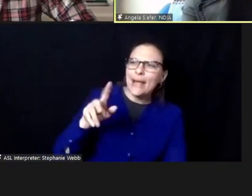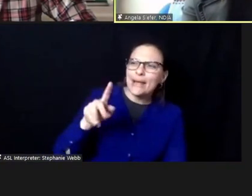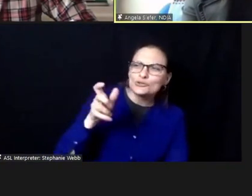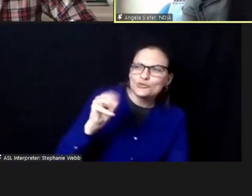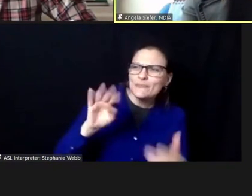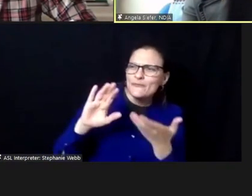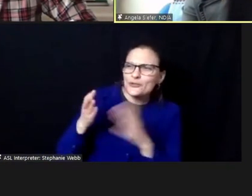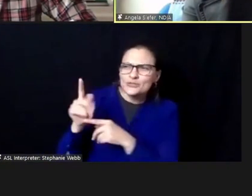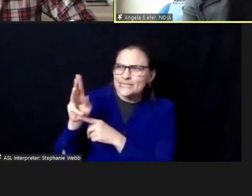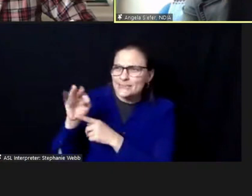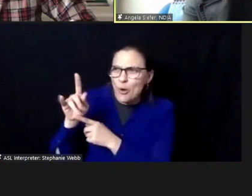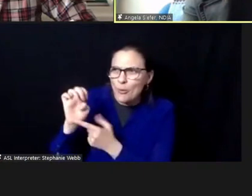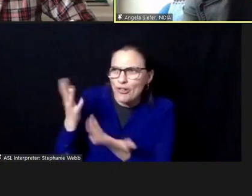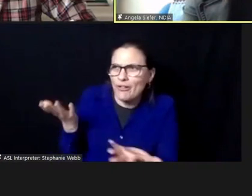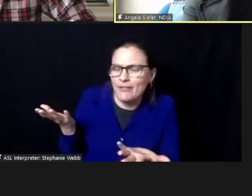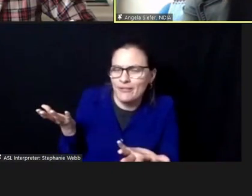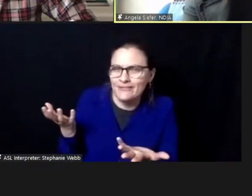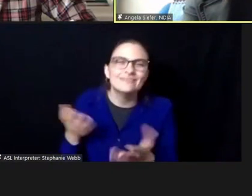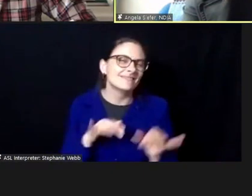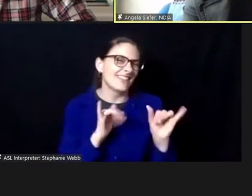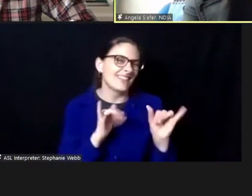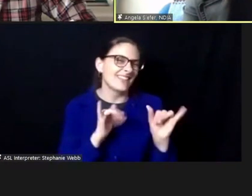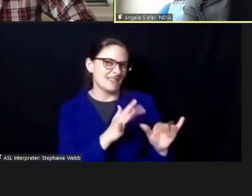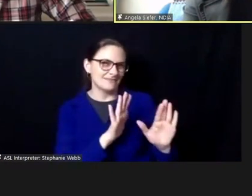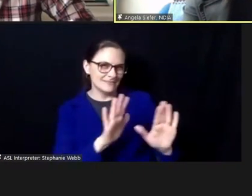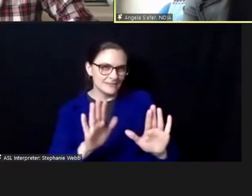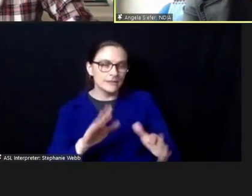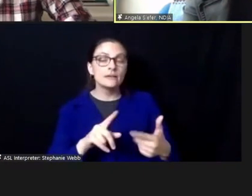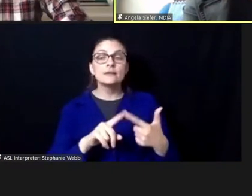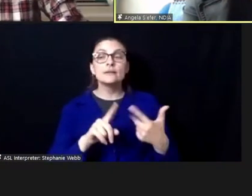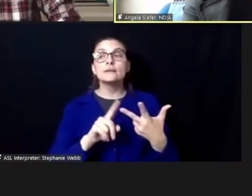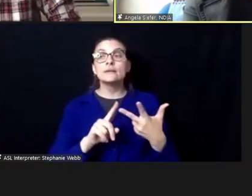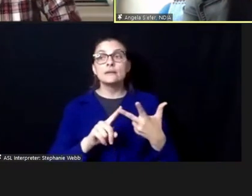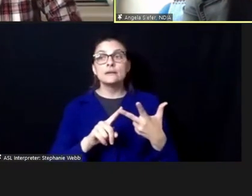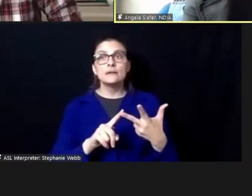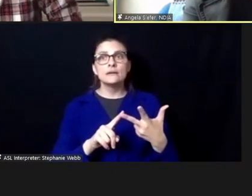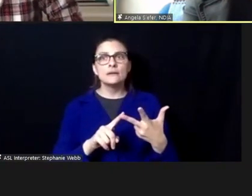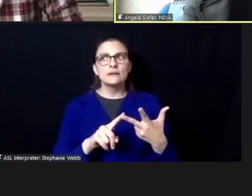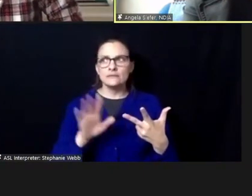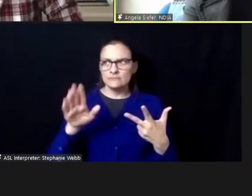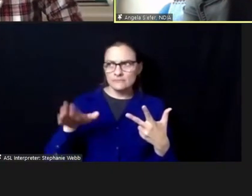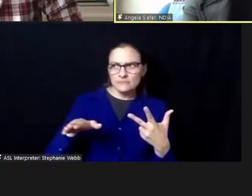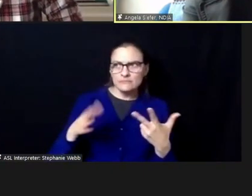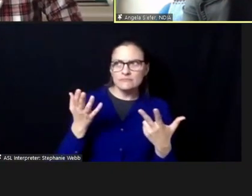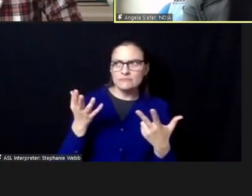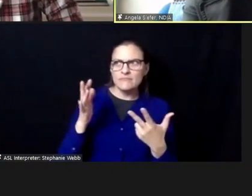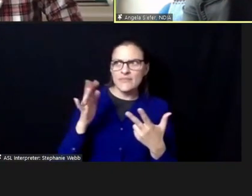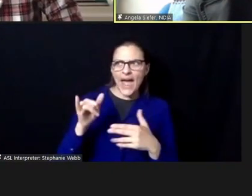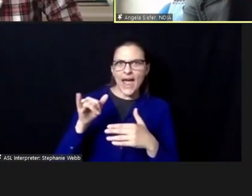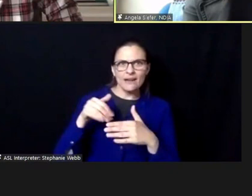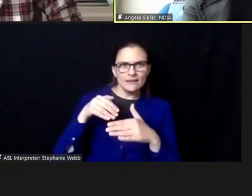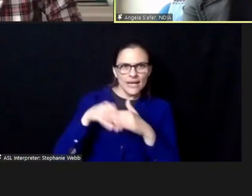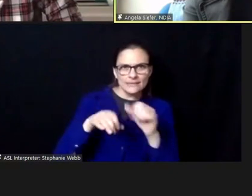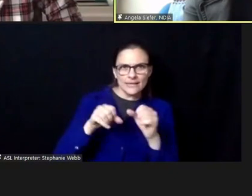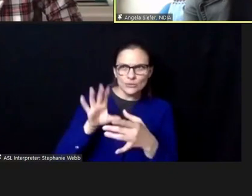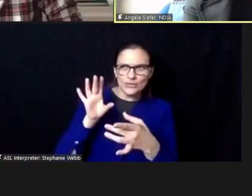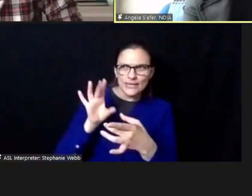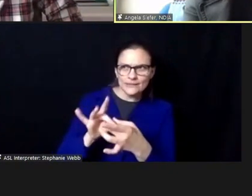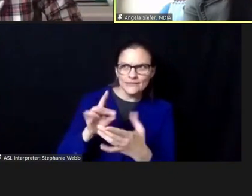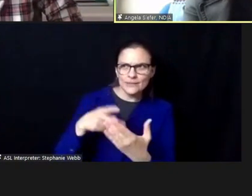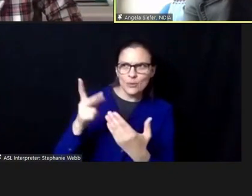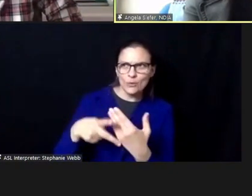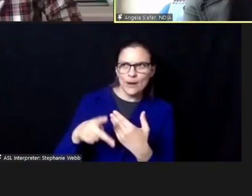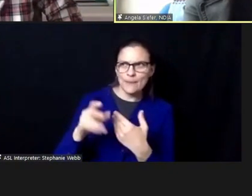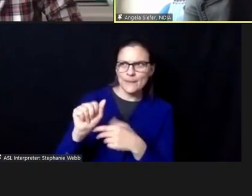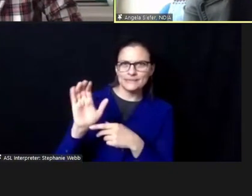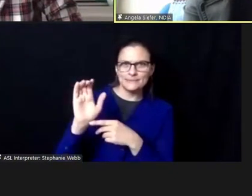Understanding how the affordable connectivity program works with whatever the offers are. The low cost